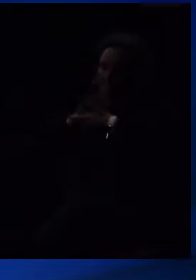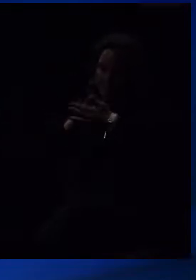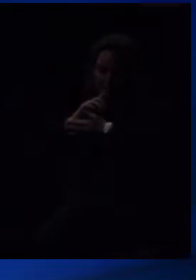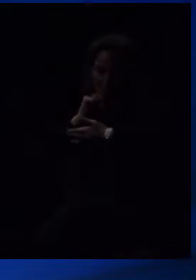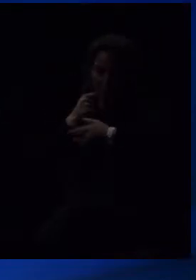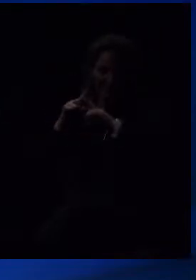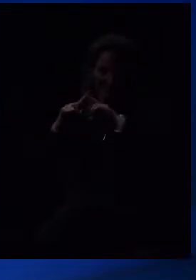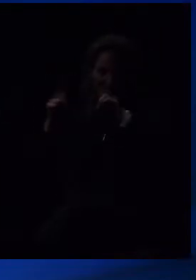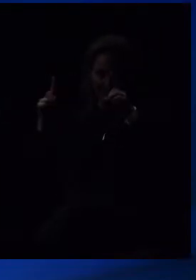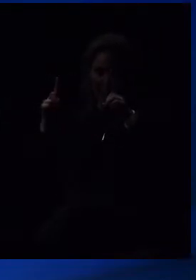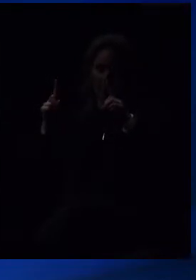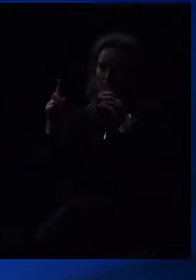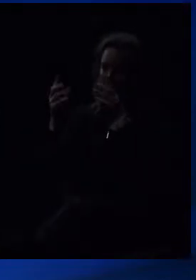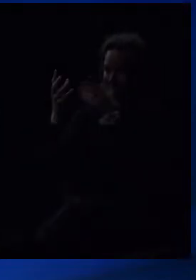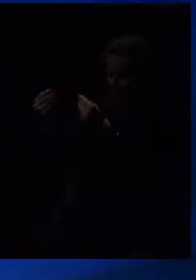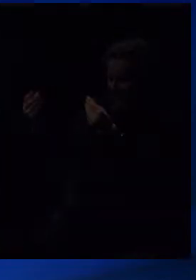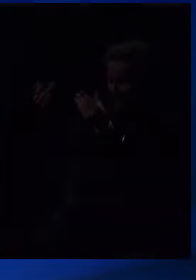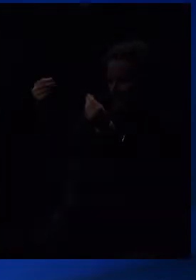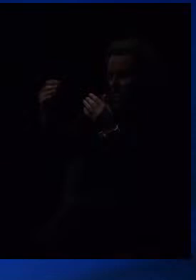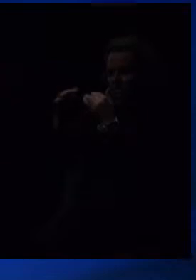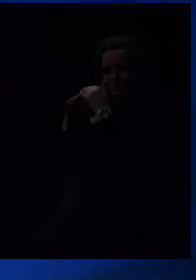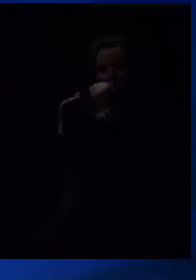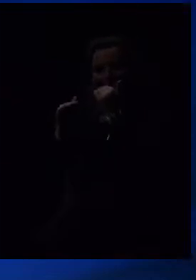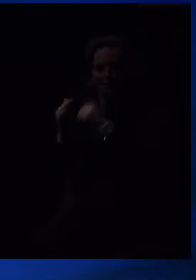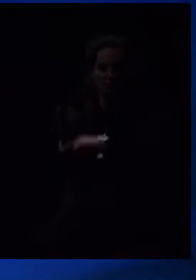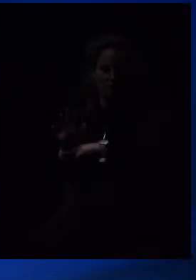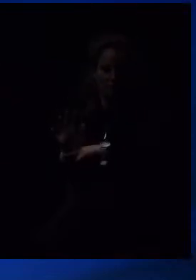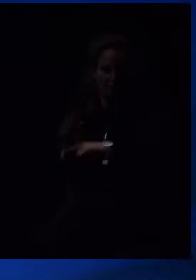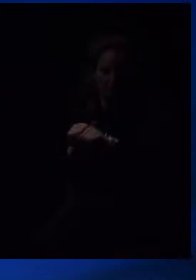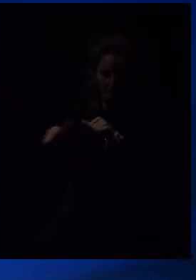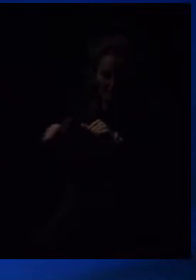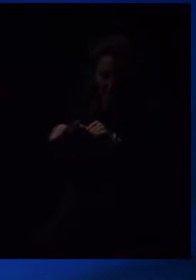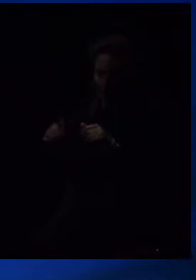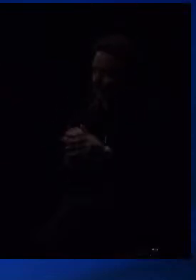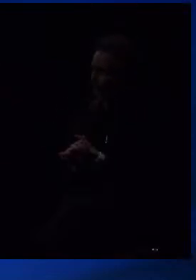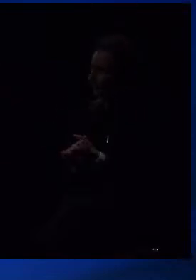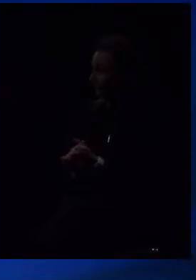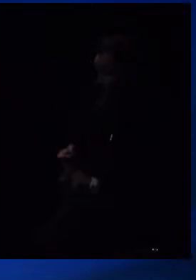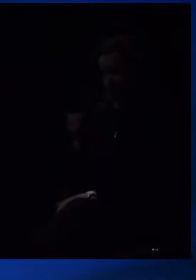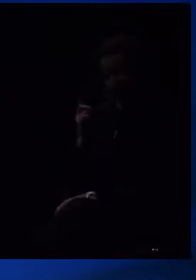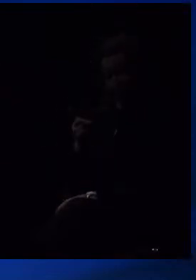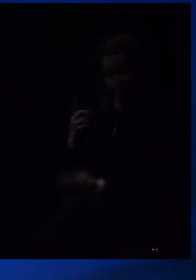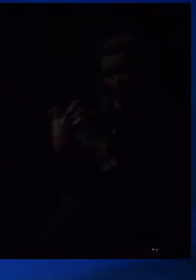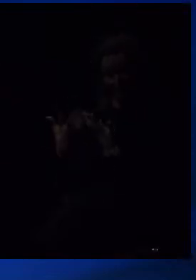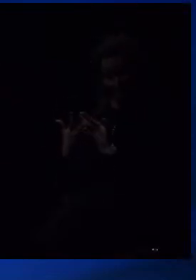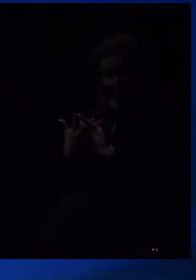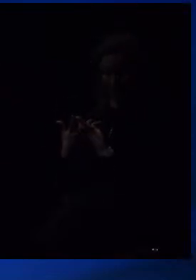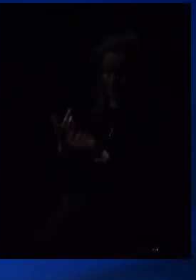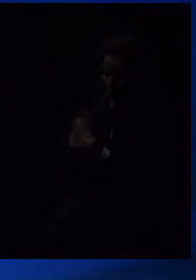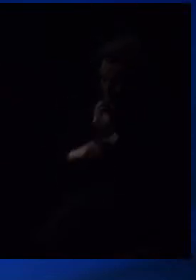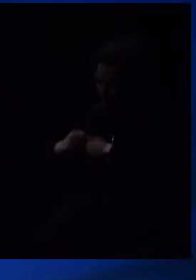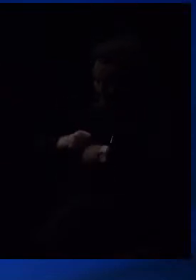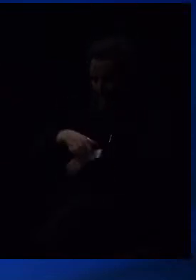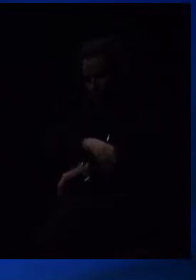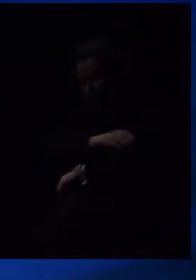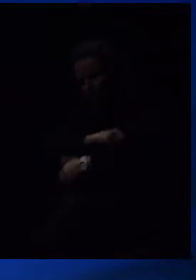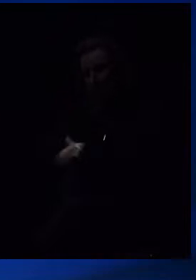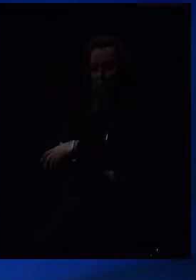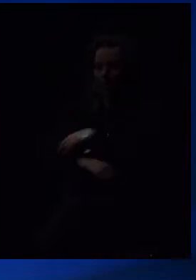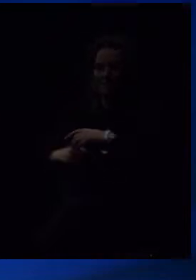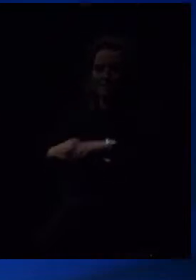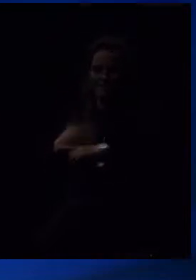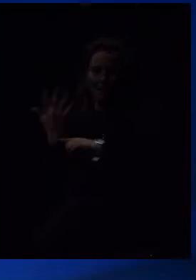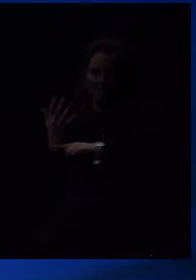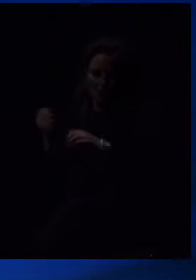maybe would match this film better. So this is how we got into some kind of development of that look during production